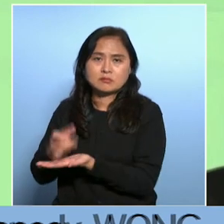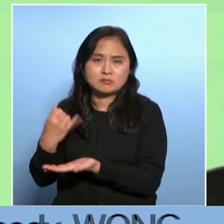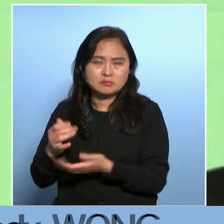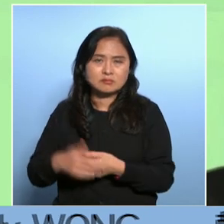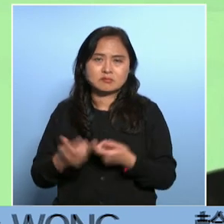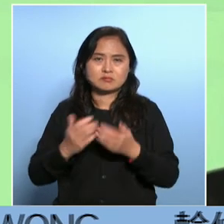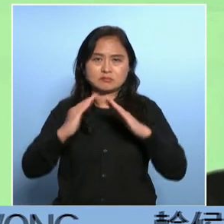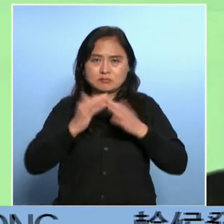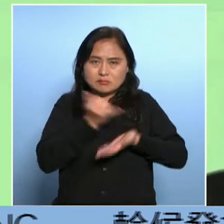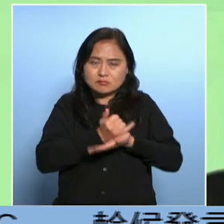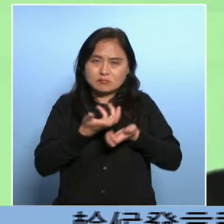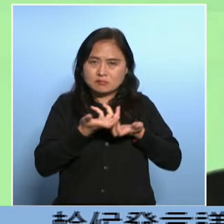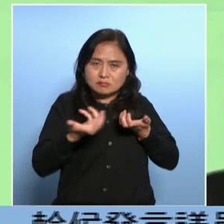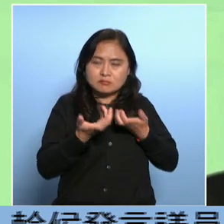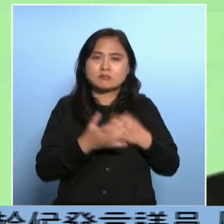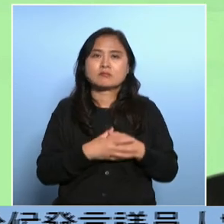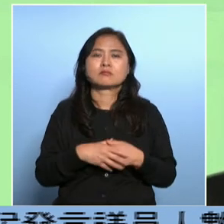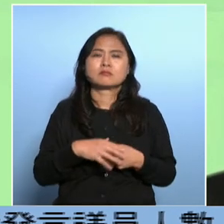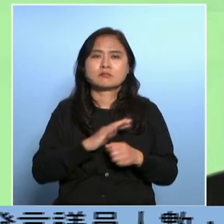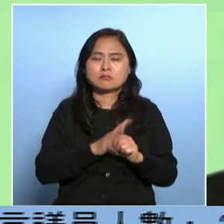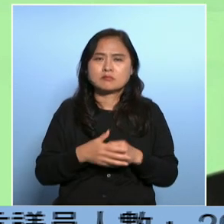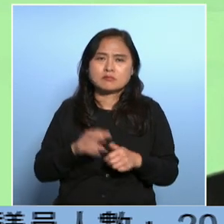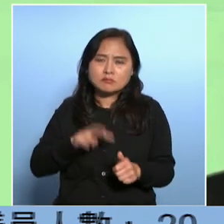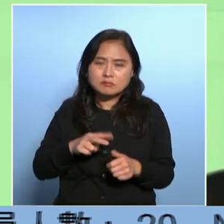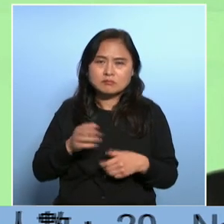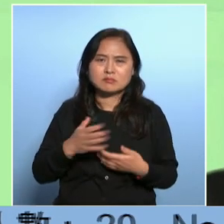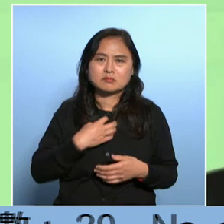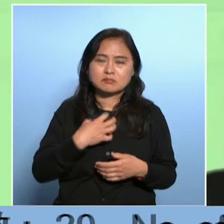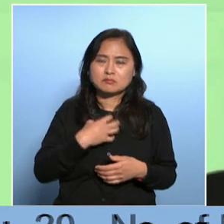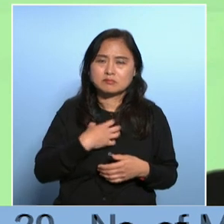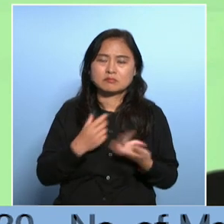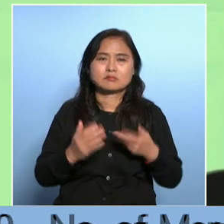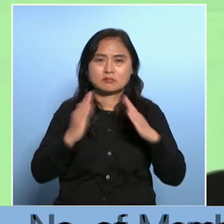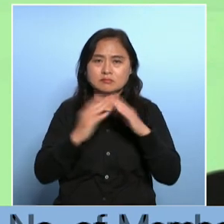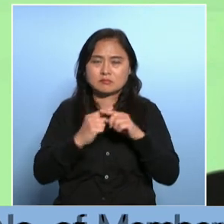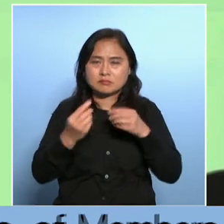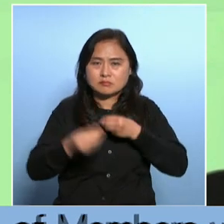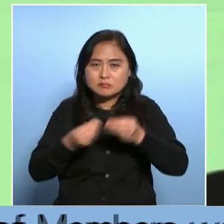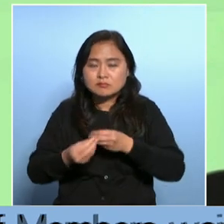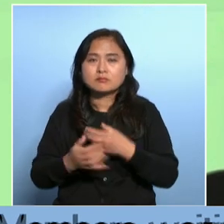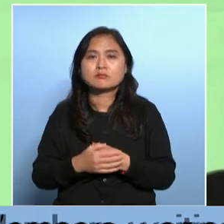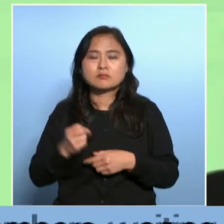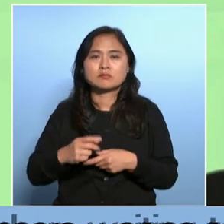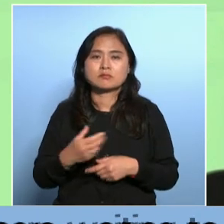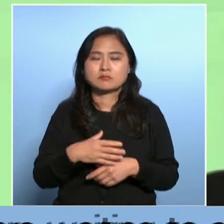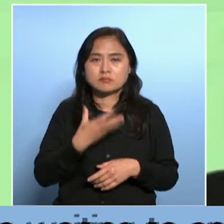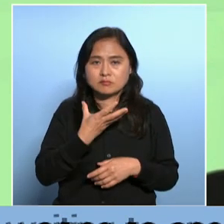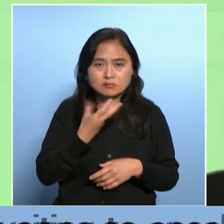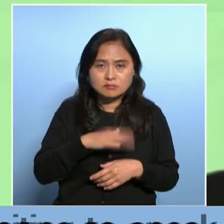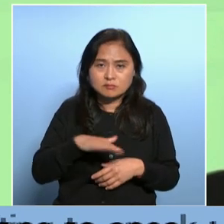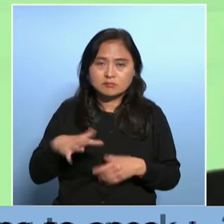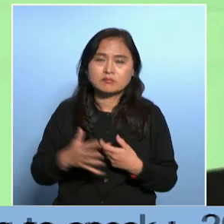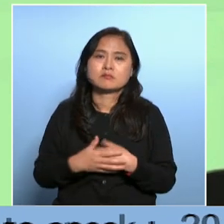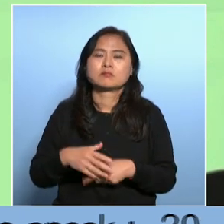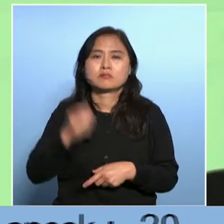I'm concerned about the well-being of people who are put under home quarantine. They are worried about